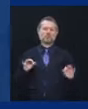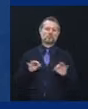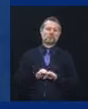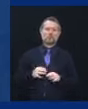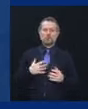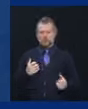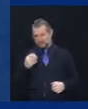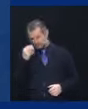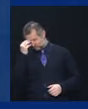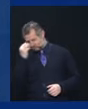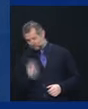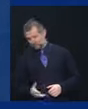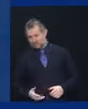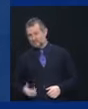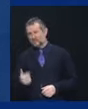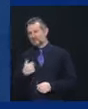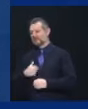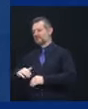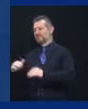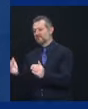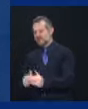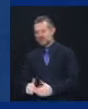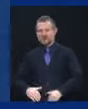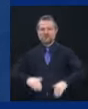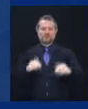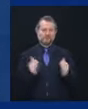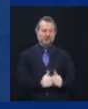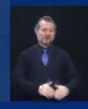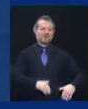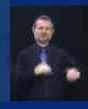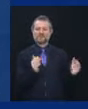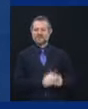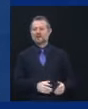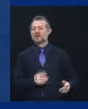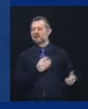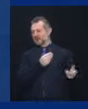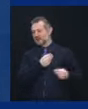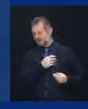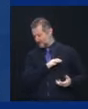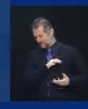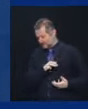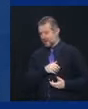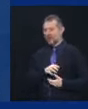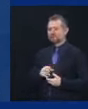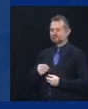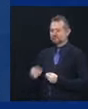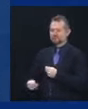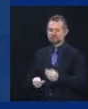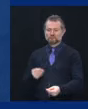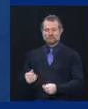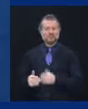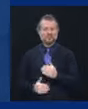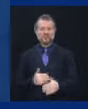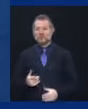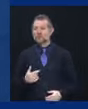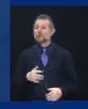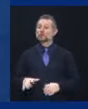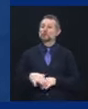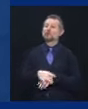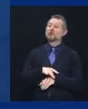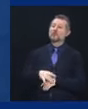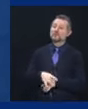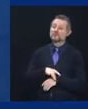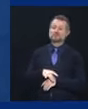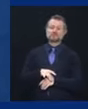were fair with what we had. We were fair with what we had. The geographic, so how do we